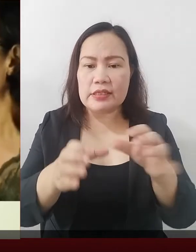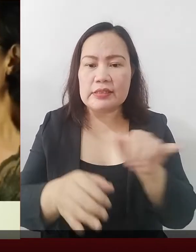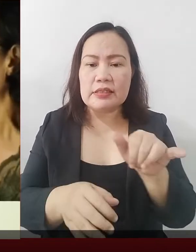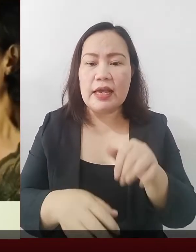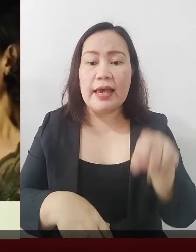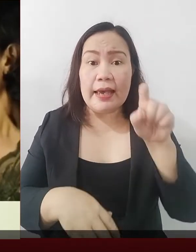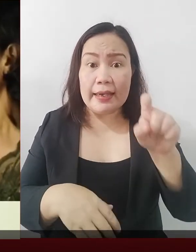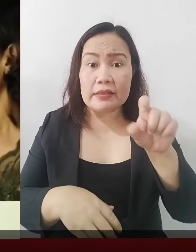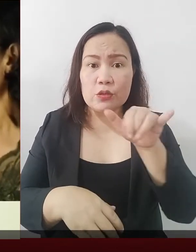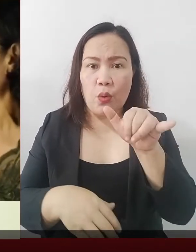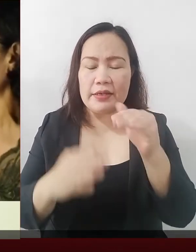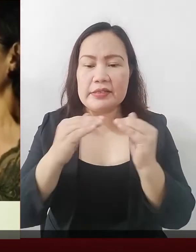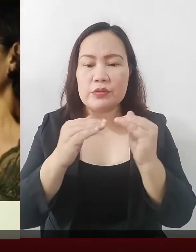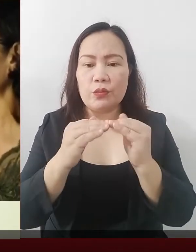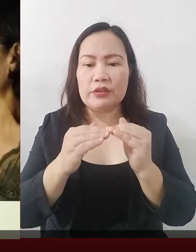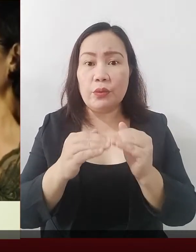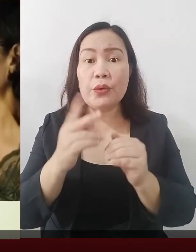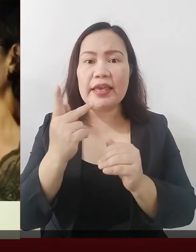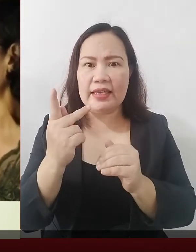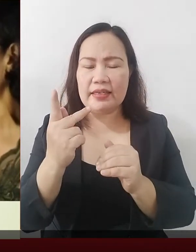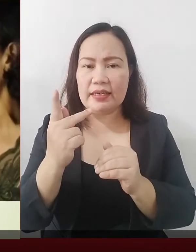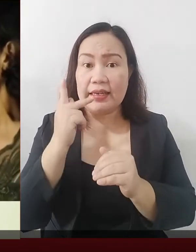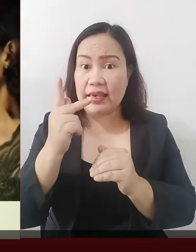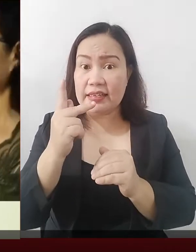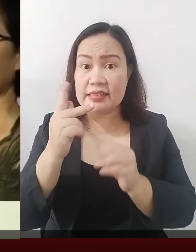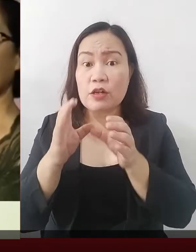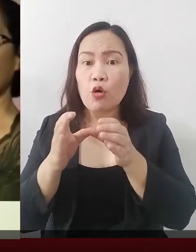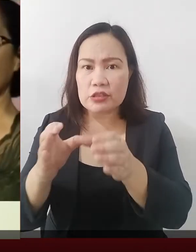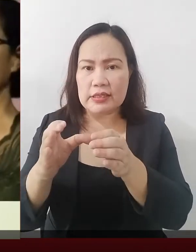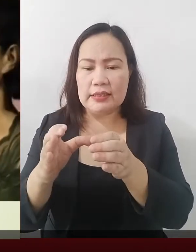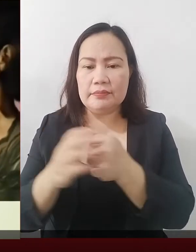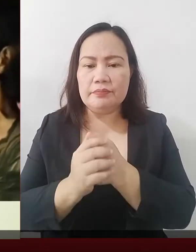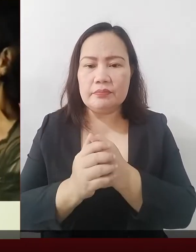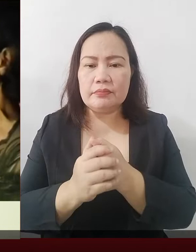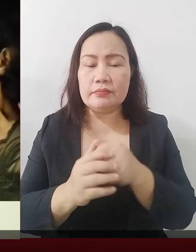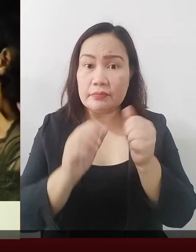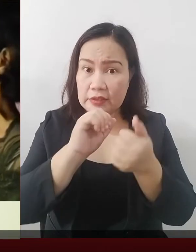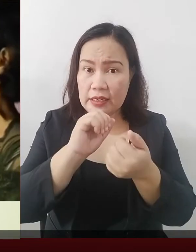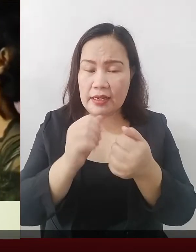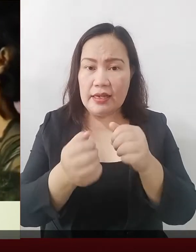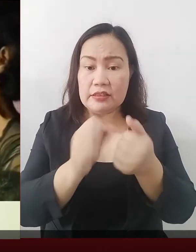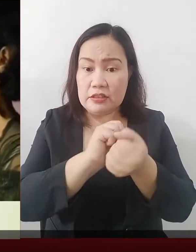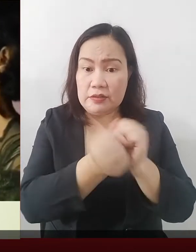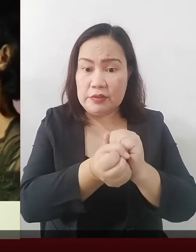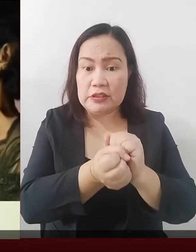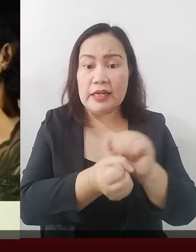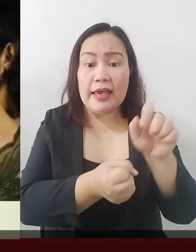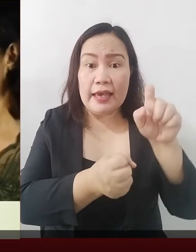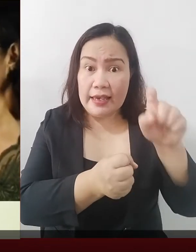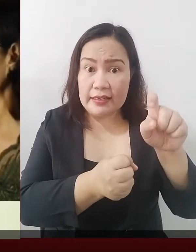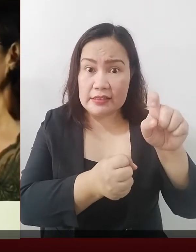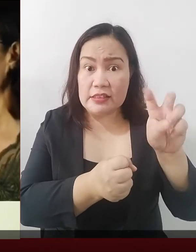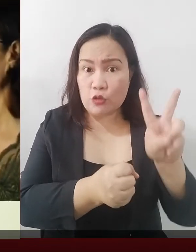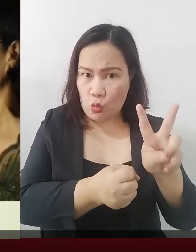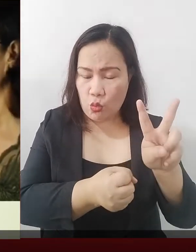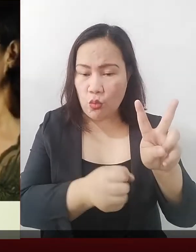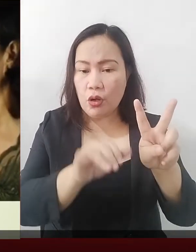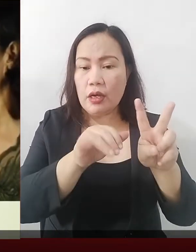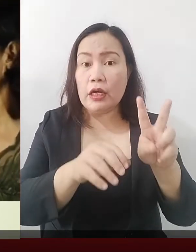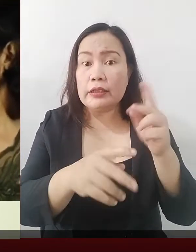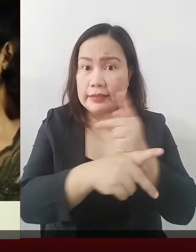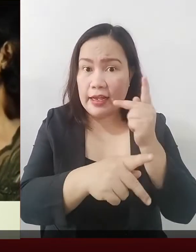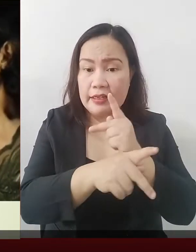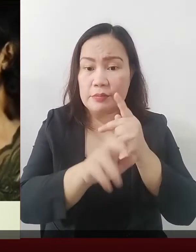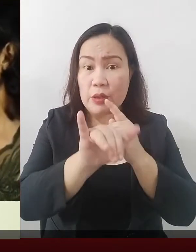have xy is equal to k. Substitute these values to x and y. So it will